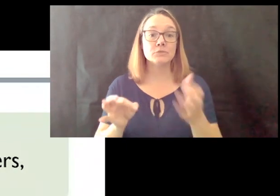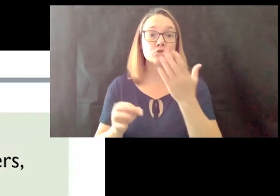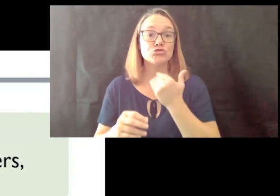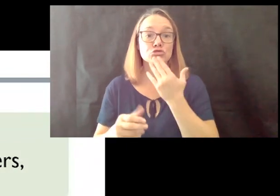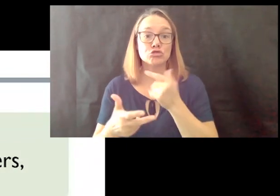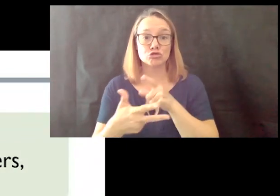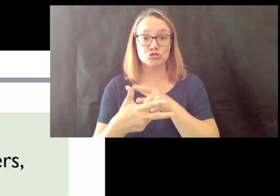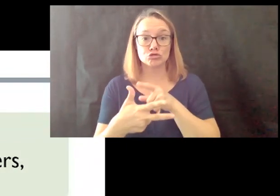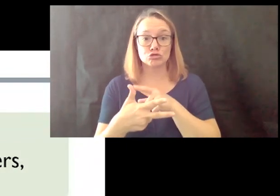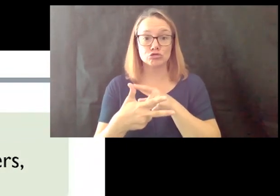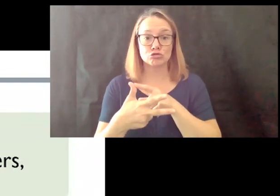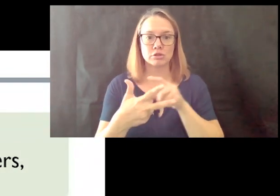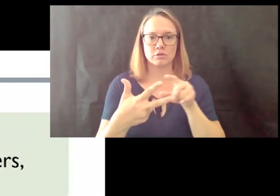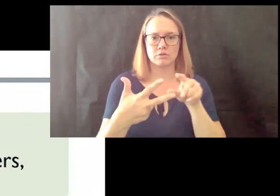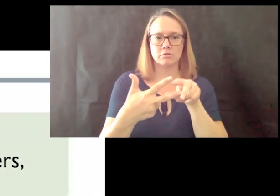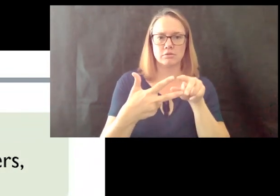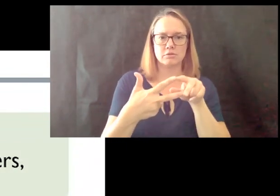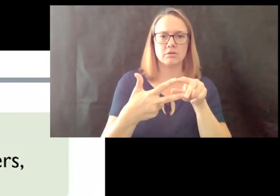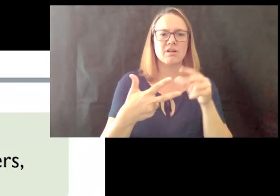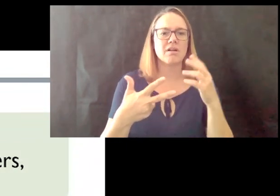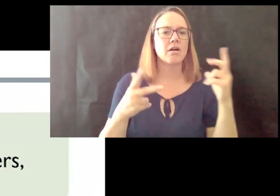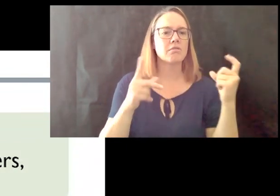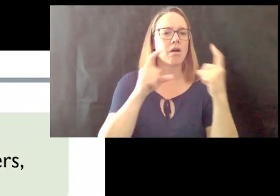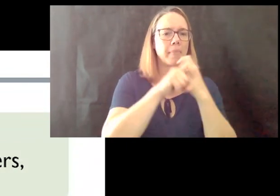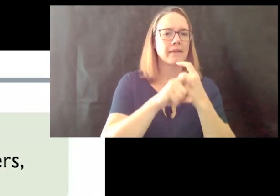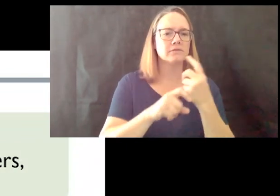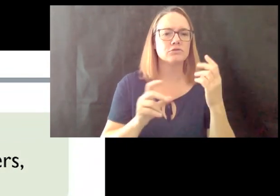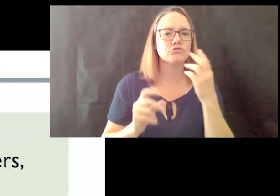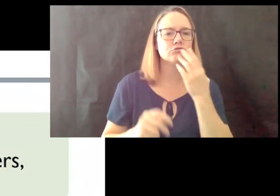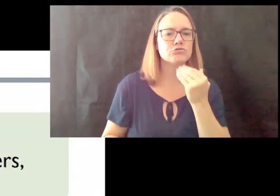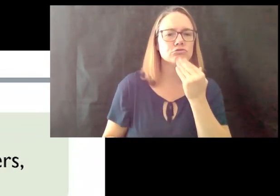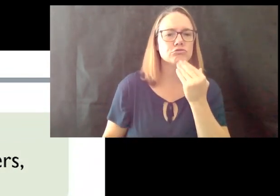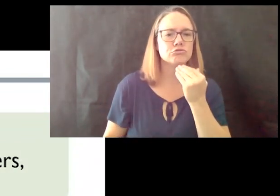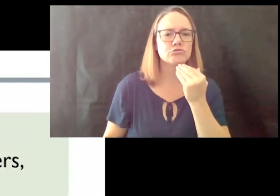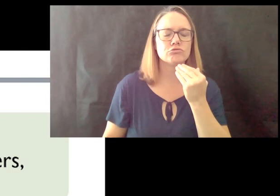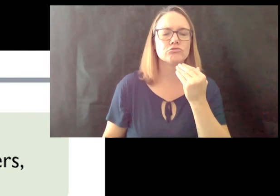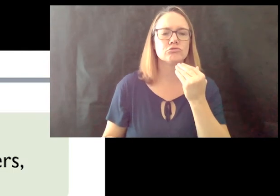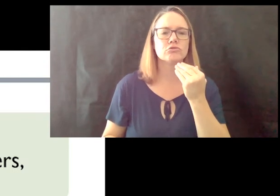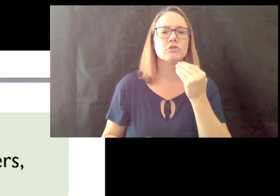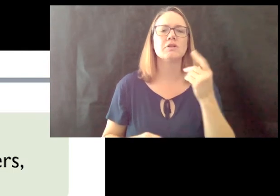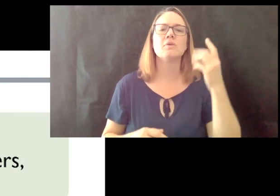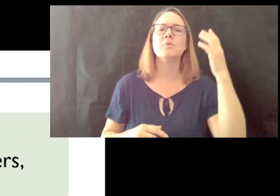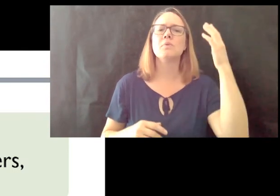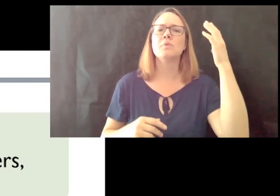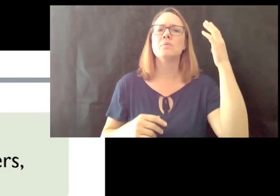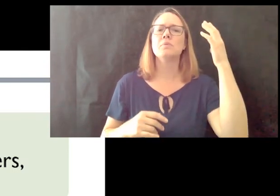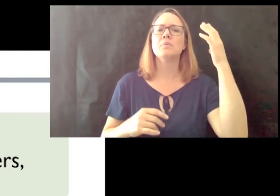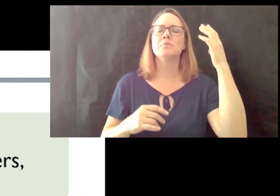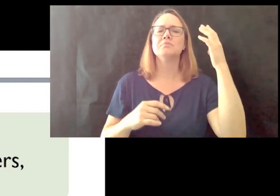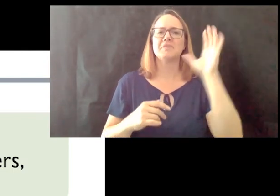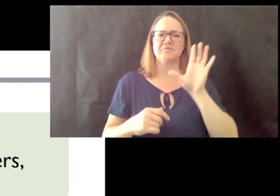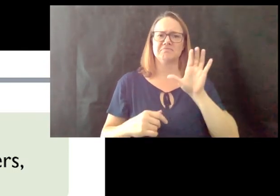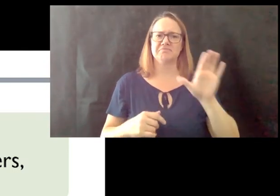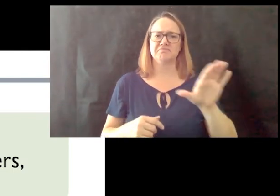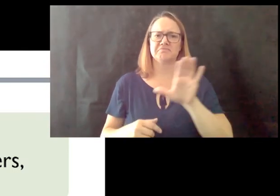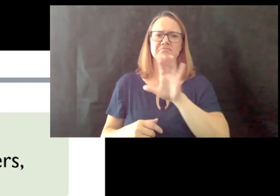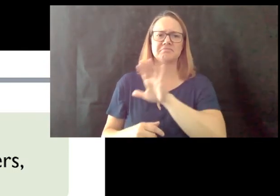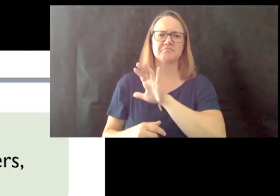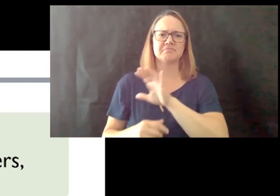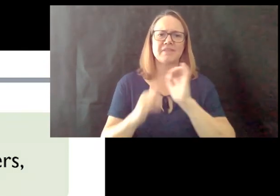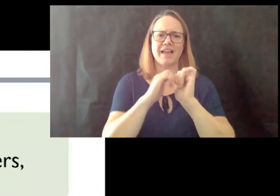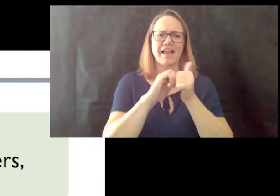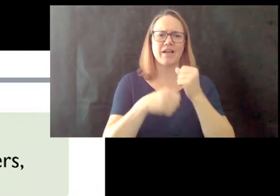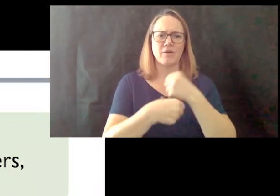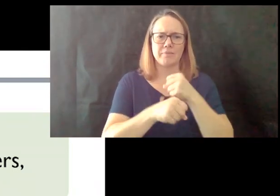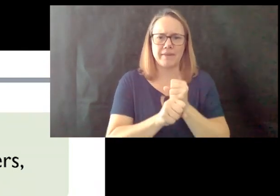So simple sugars and complex sugars, they're labeled as such because of their molecular makeup. Simple